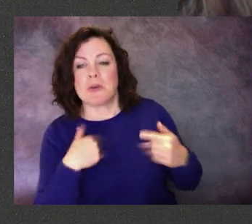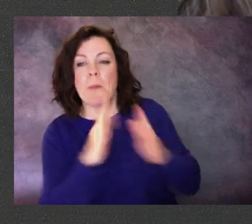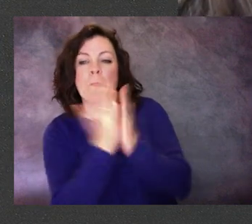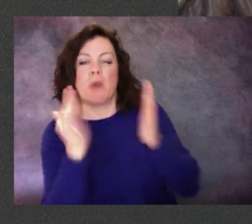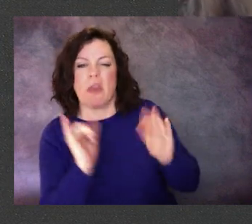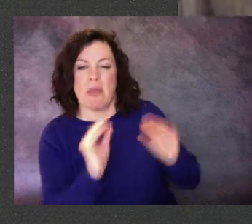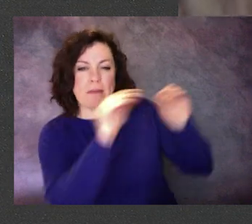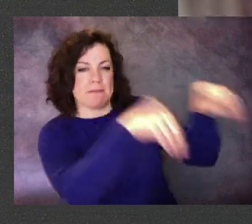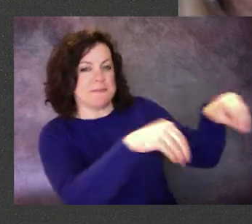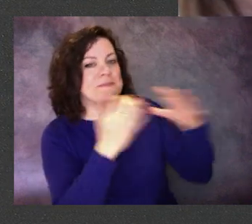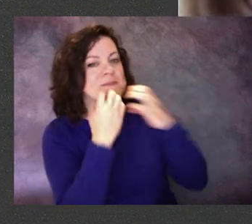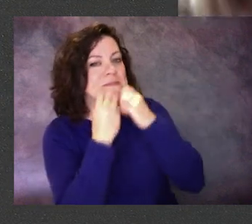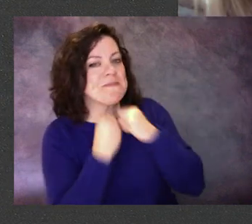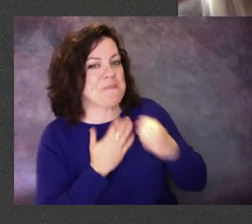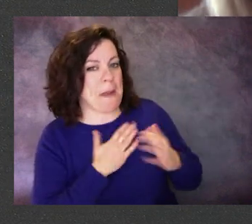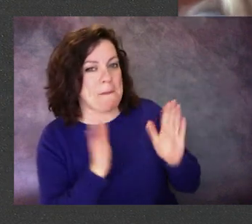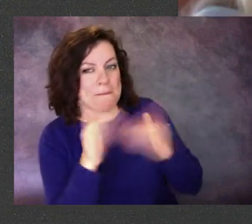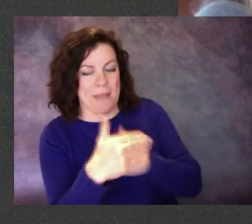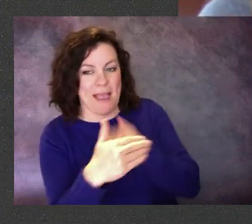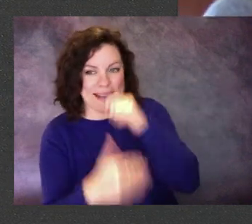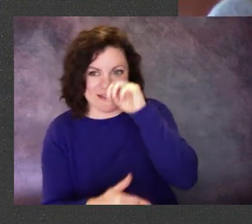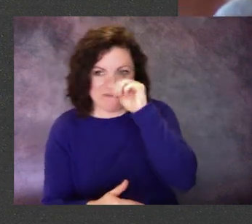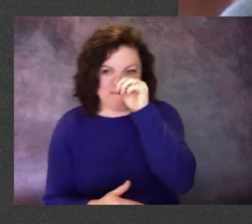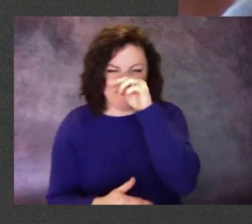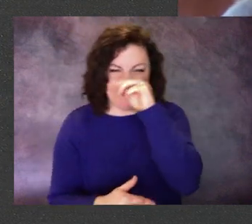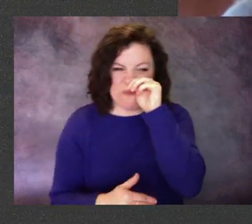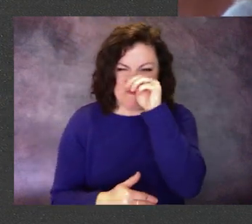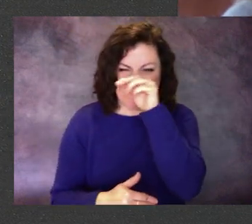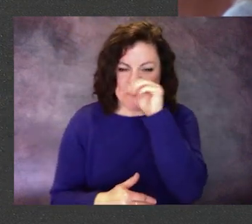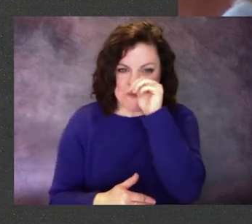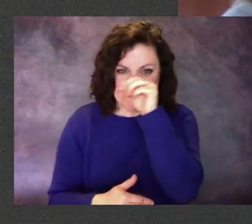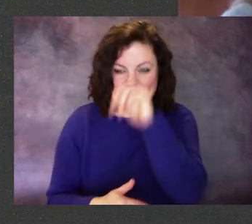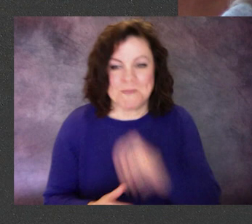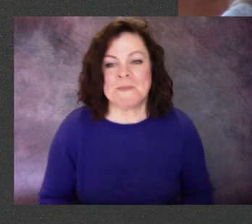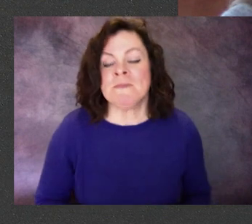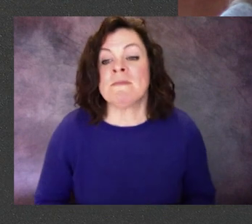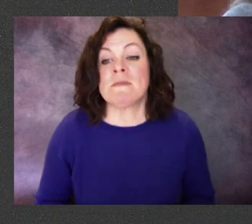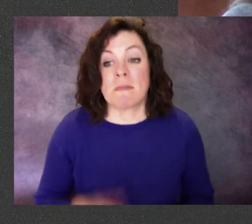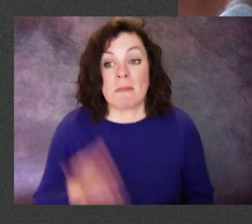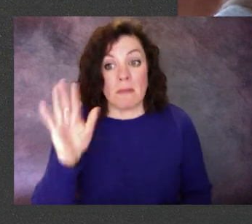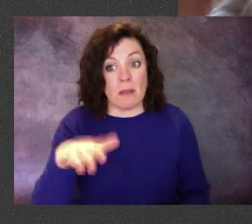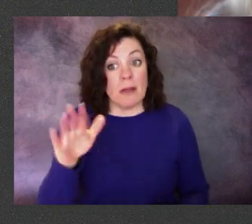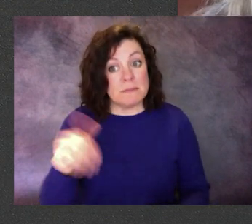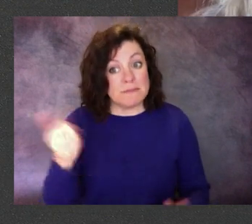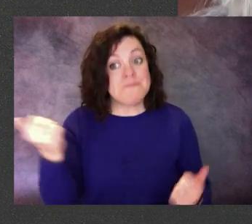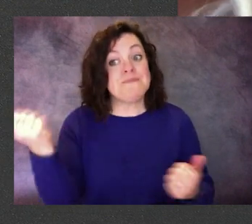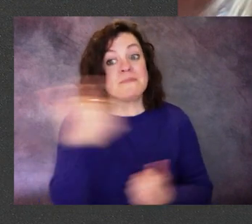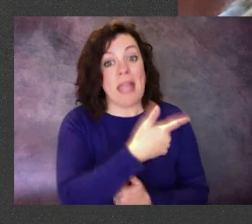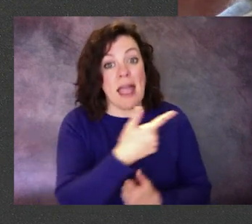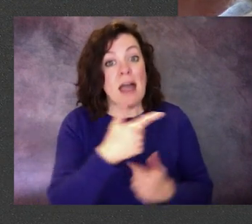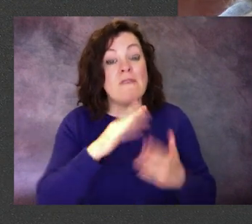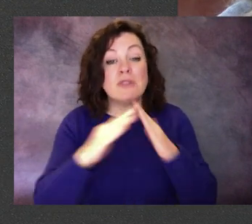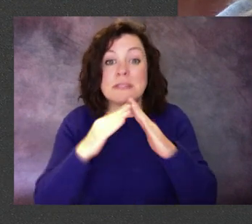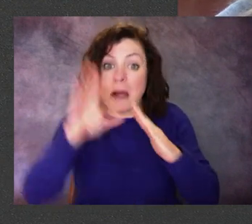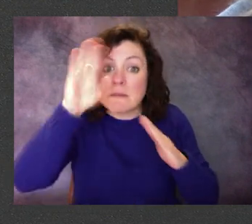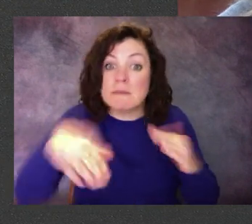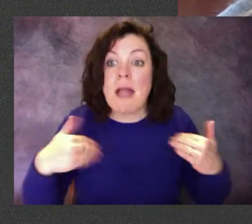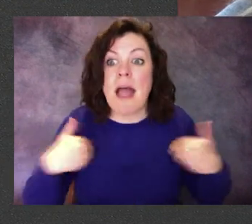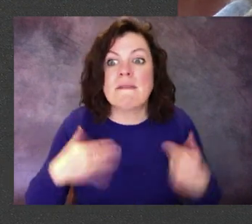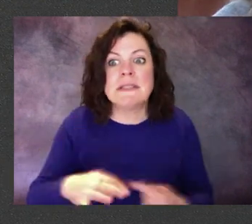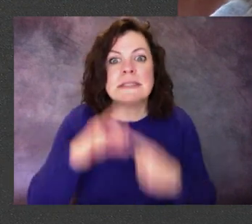here. And then I want to share with you a special place. Every town has a special place called a